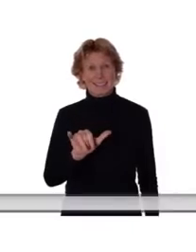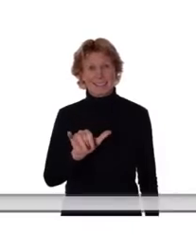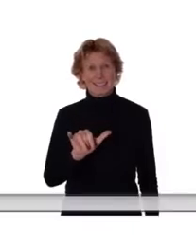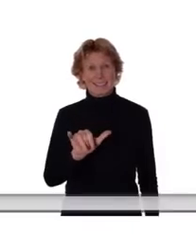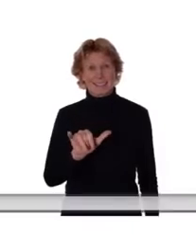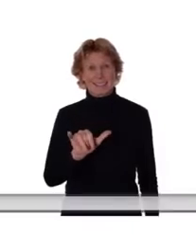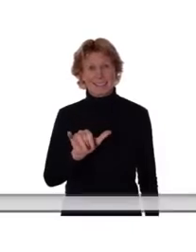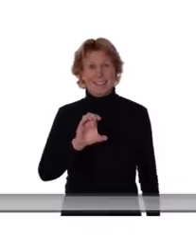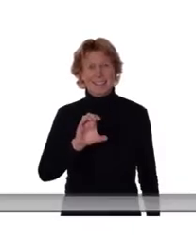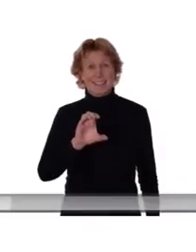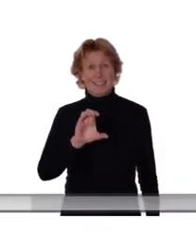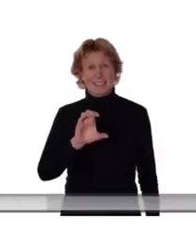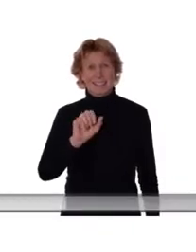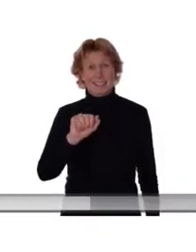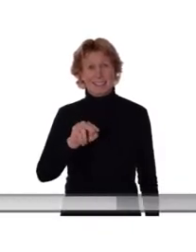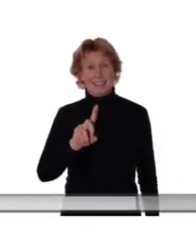okay, so she's spelling